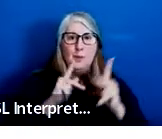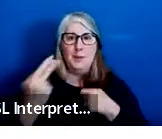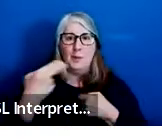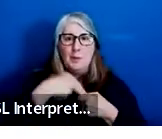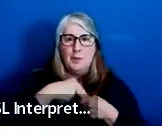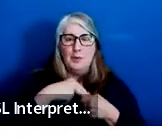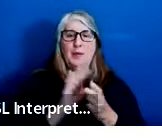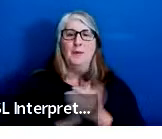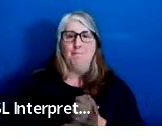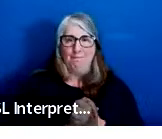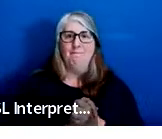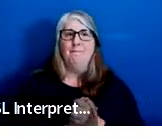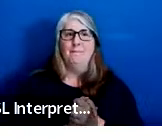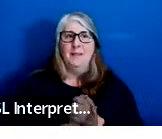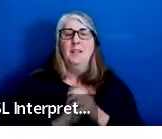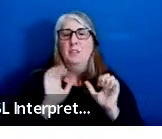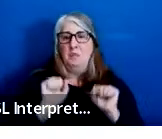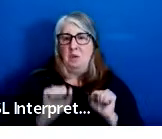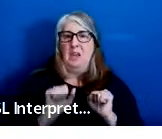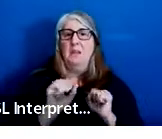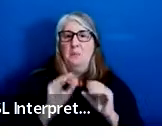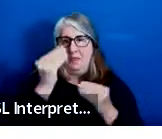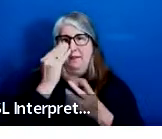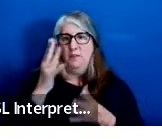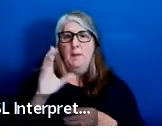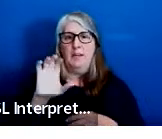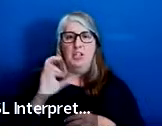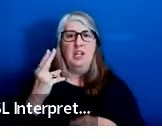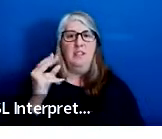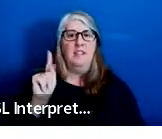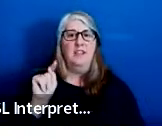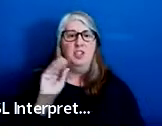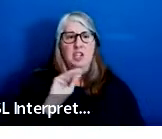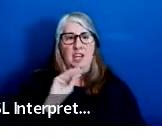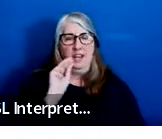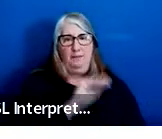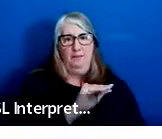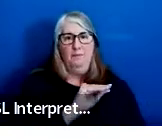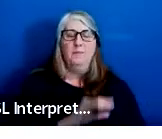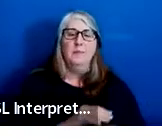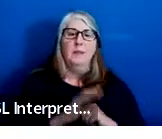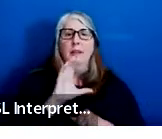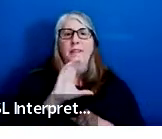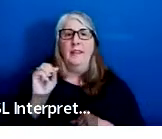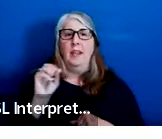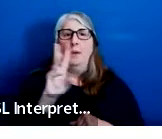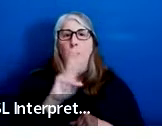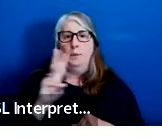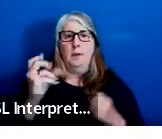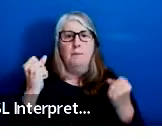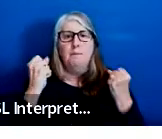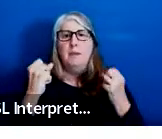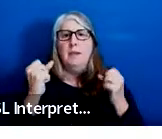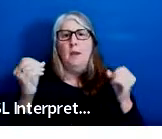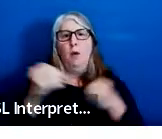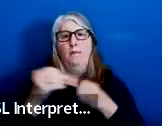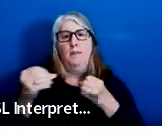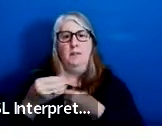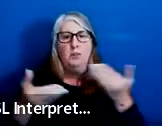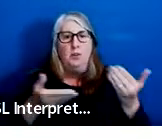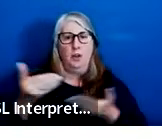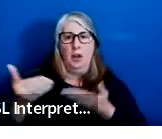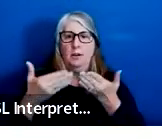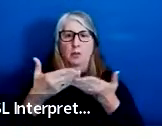So I can drop that into the chat to the county website. Lots of our offices are hiring